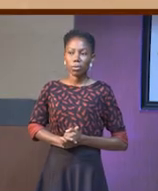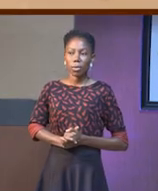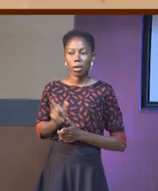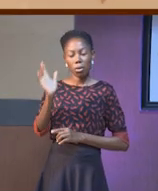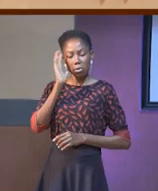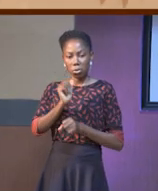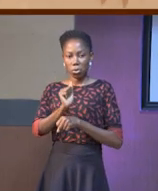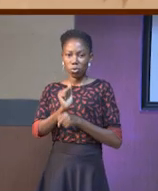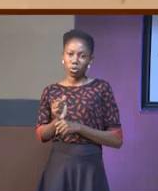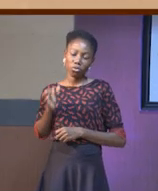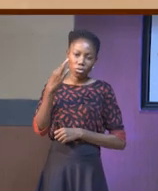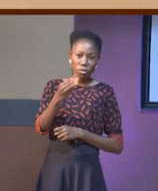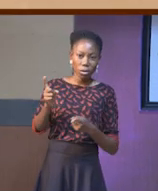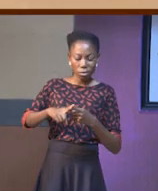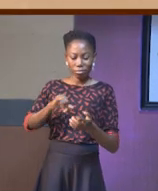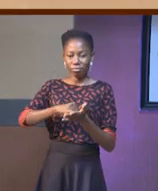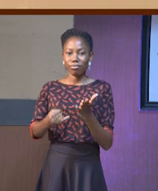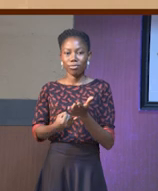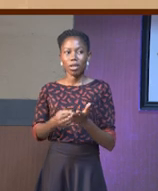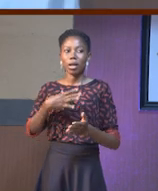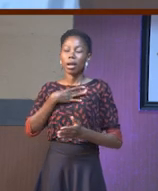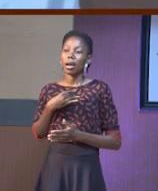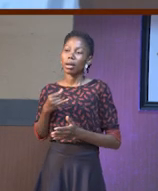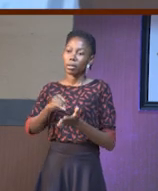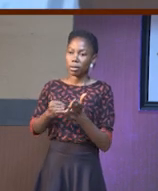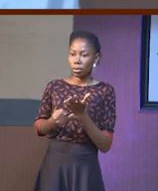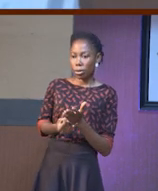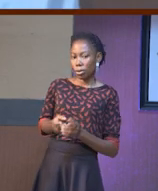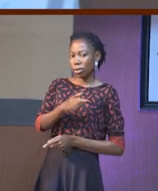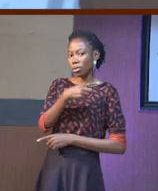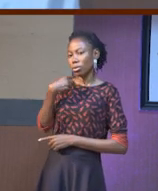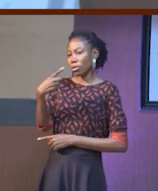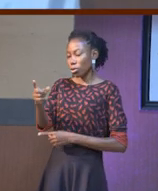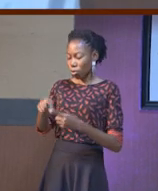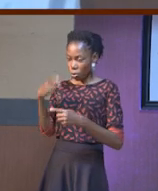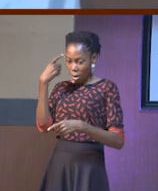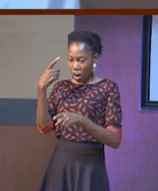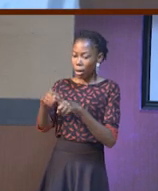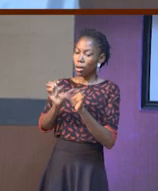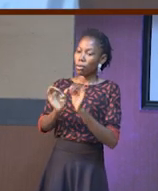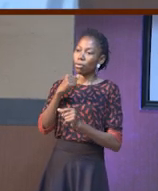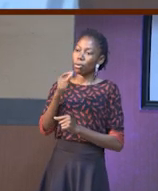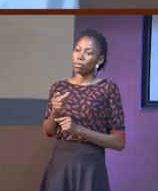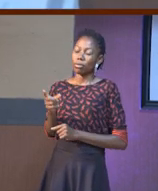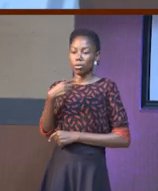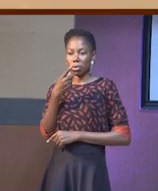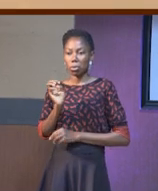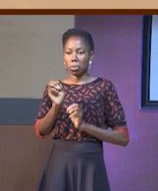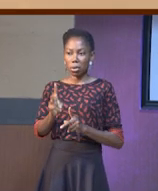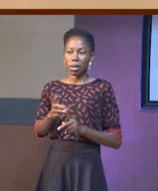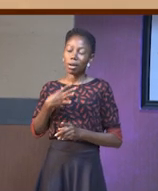I'll work towards January and ending. Tell her what you want to start paying by January, yes, and let's see whether she will agree. I'll